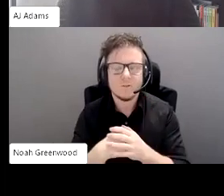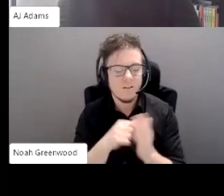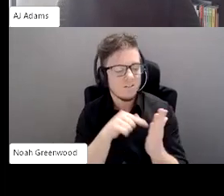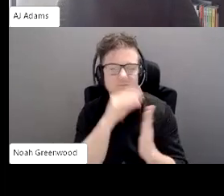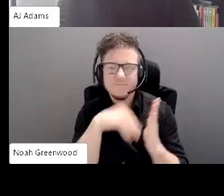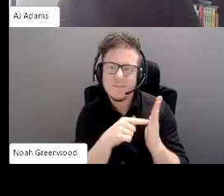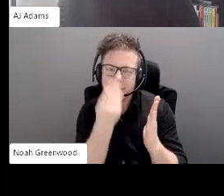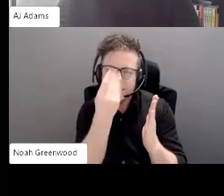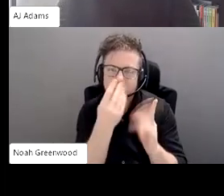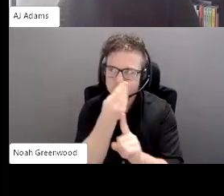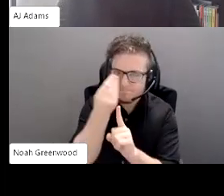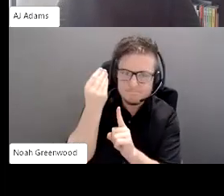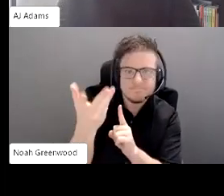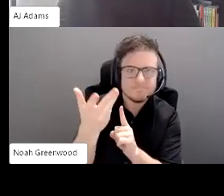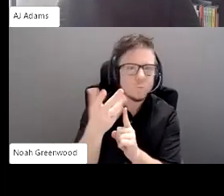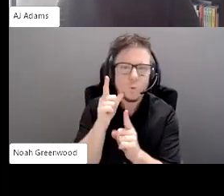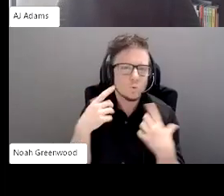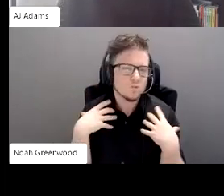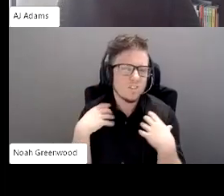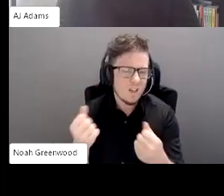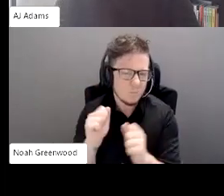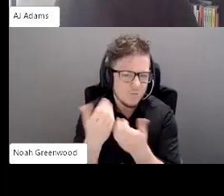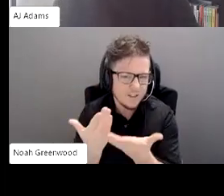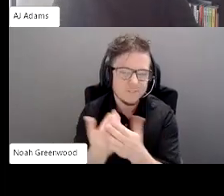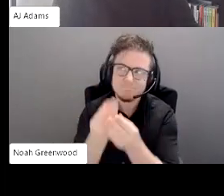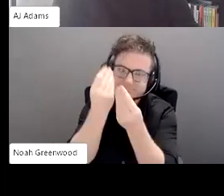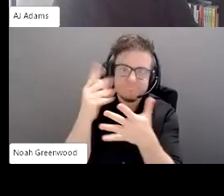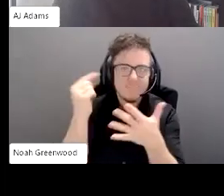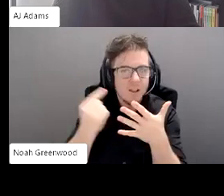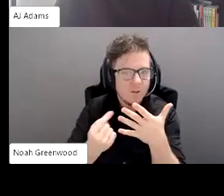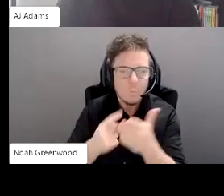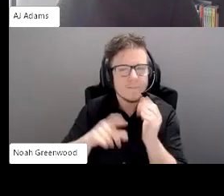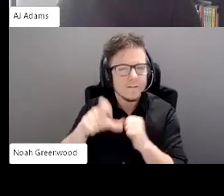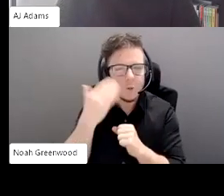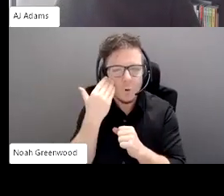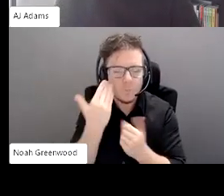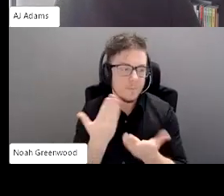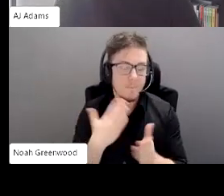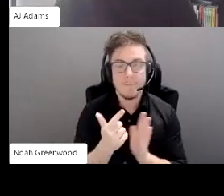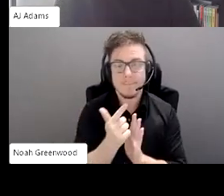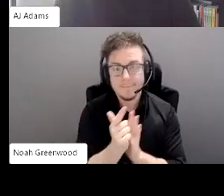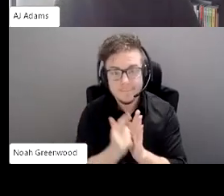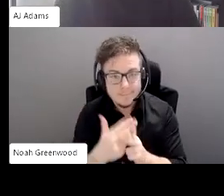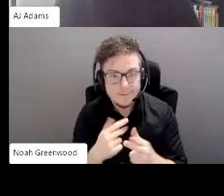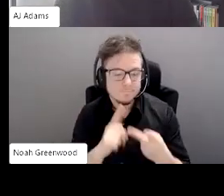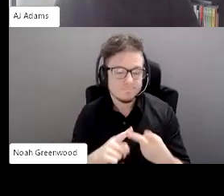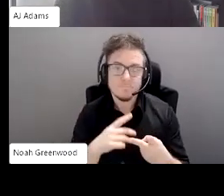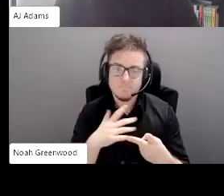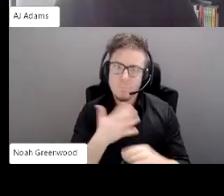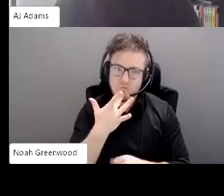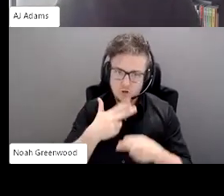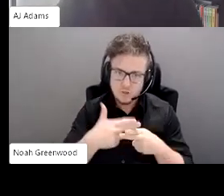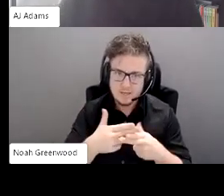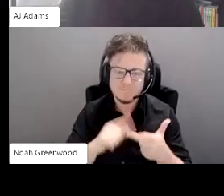healthcare provider, social service provider know everything that they need to know about them. So their legal name they go by, pronouns